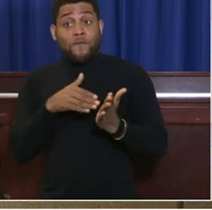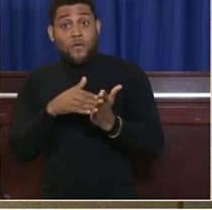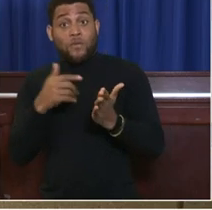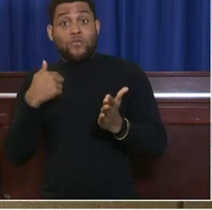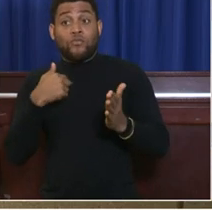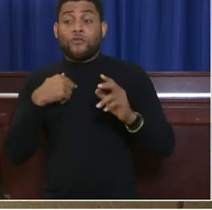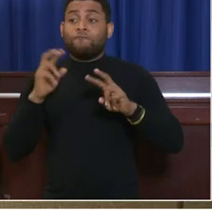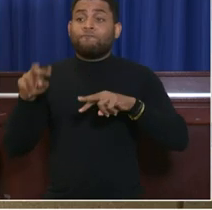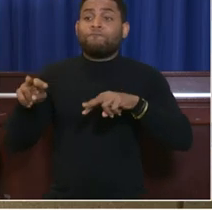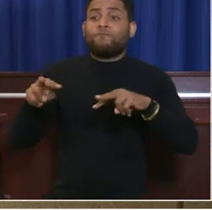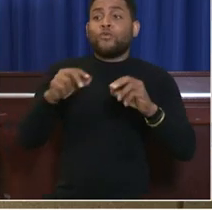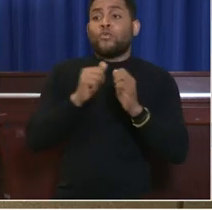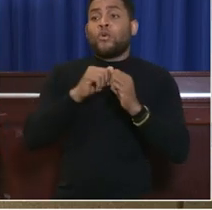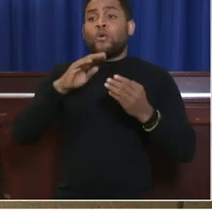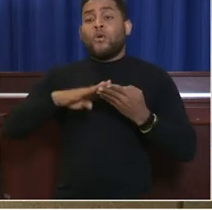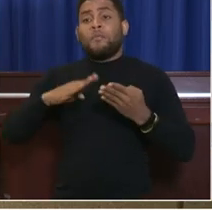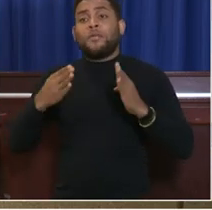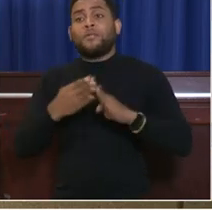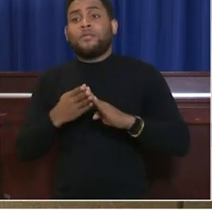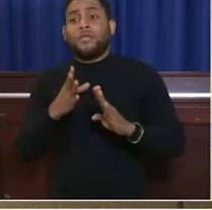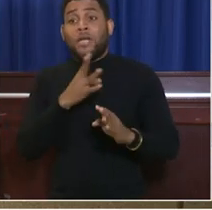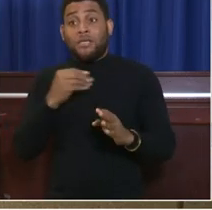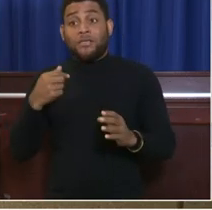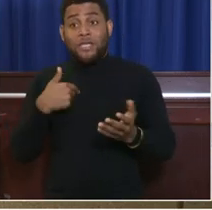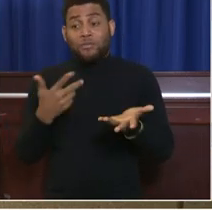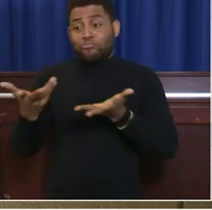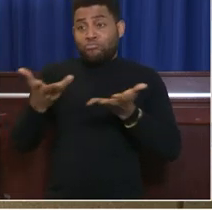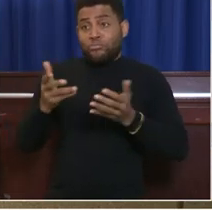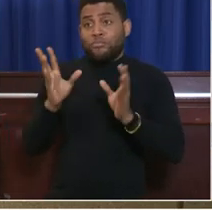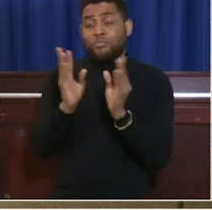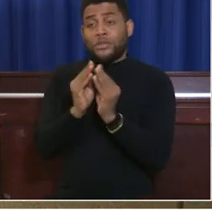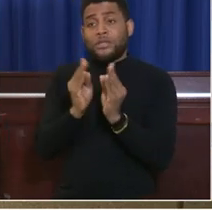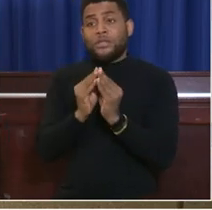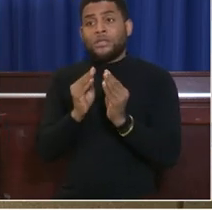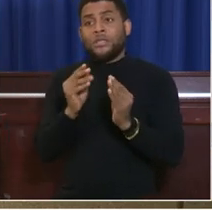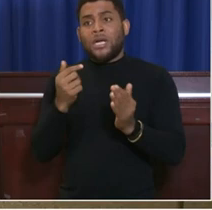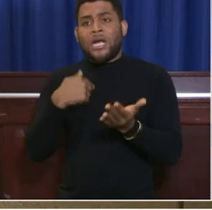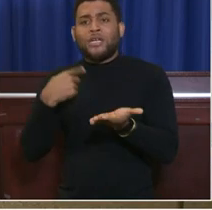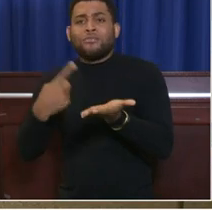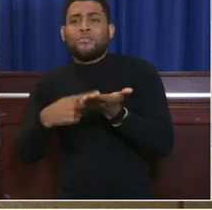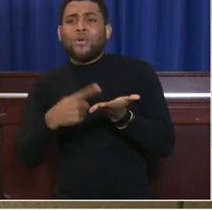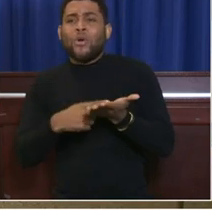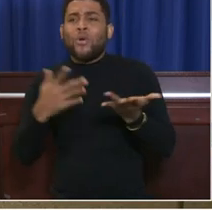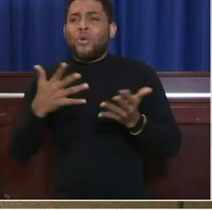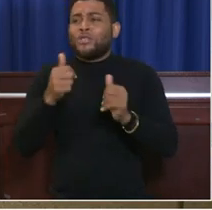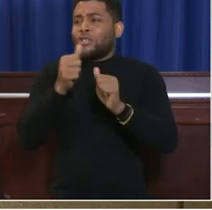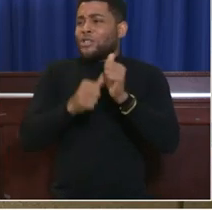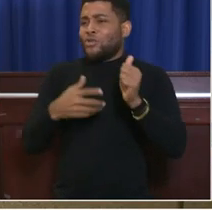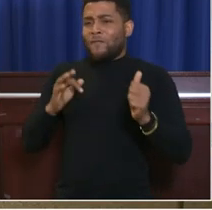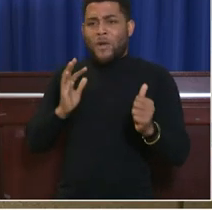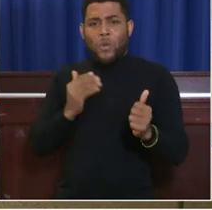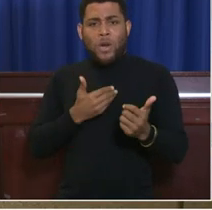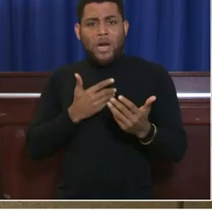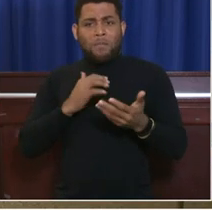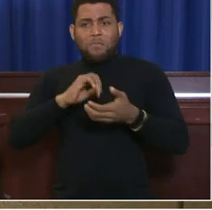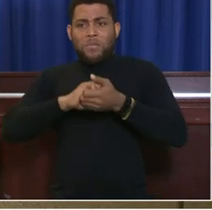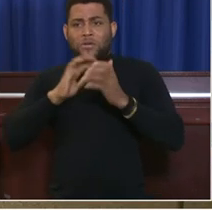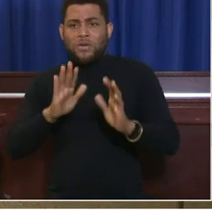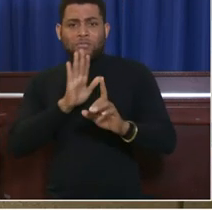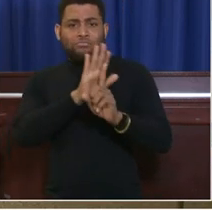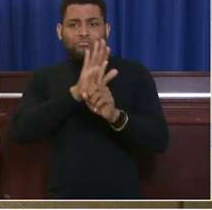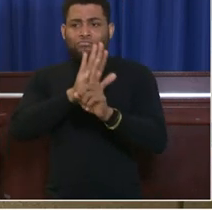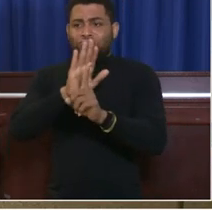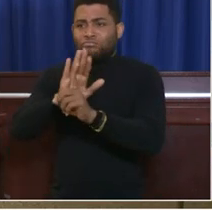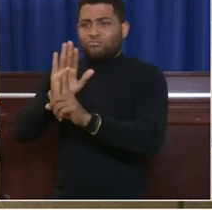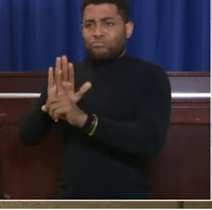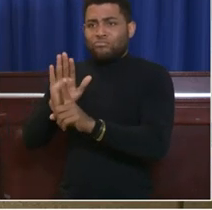about in our meetings, what are all of our federal partners do. So you can see both Mr. Tishner and Ms.